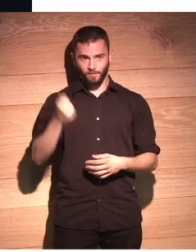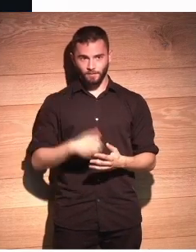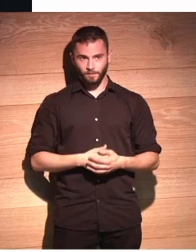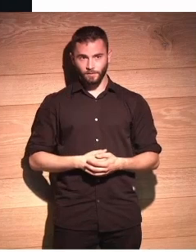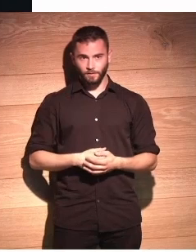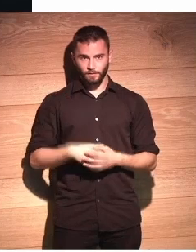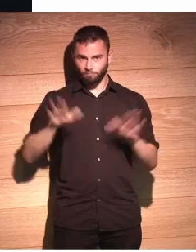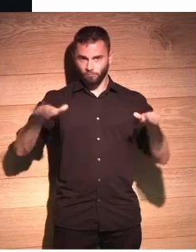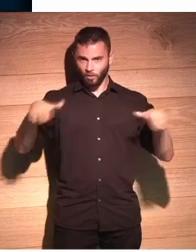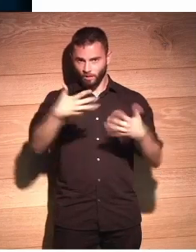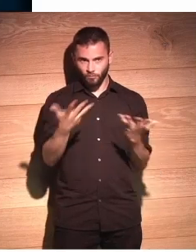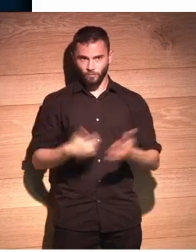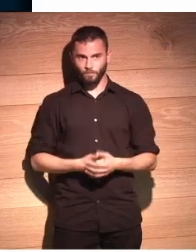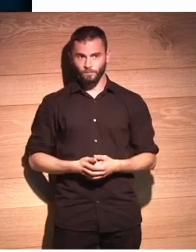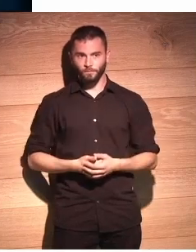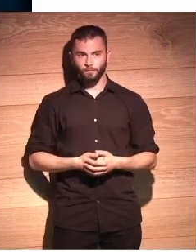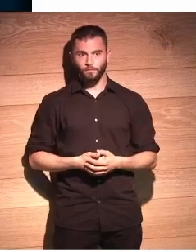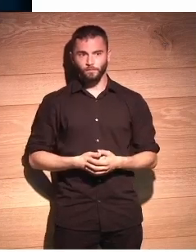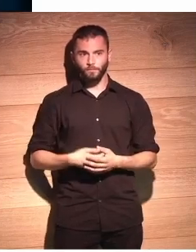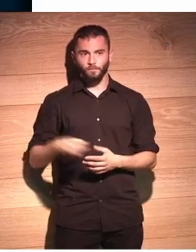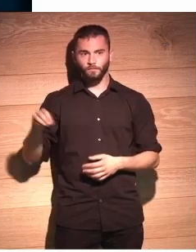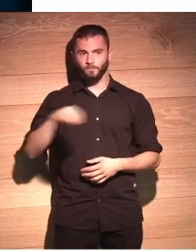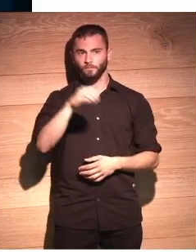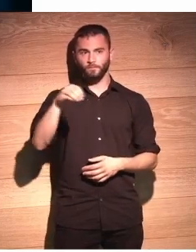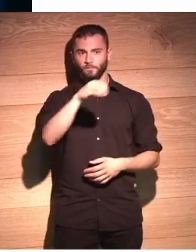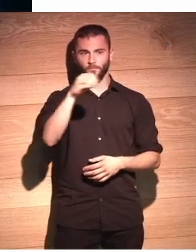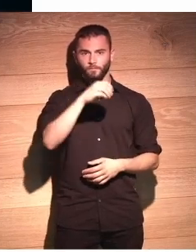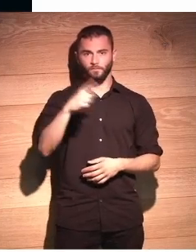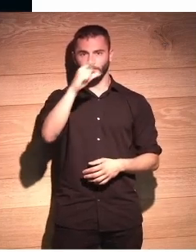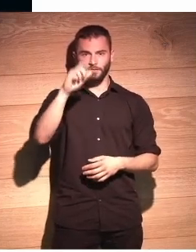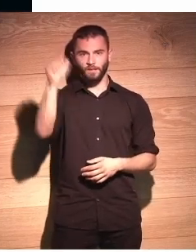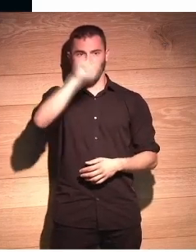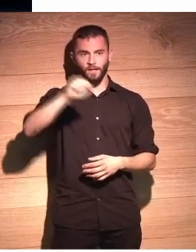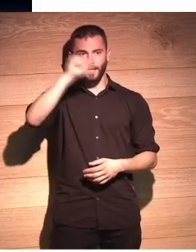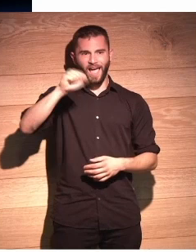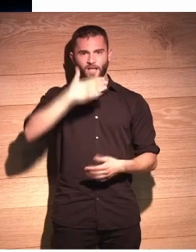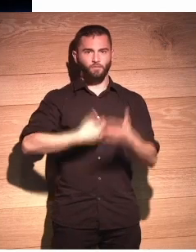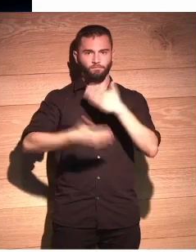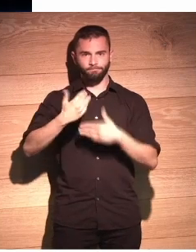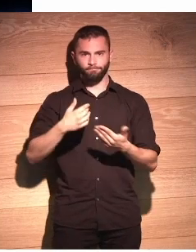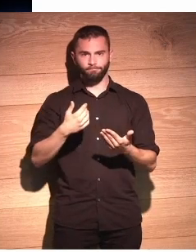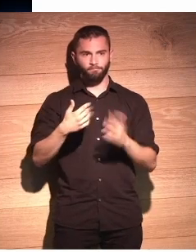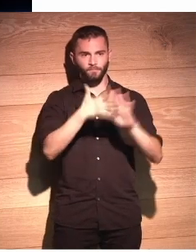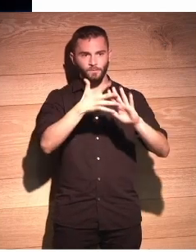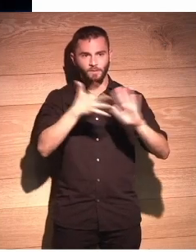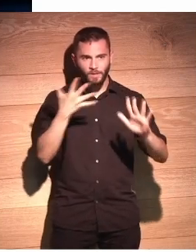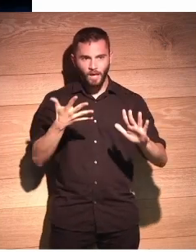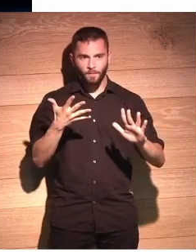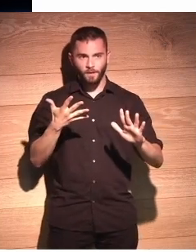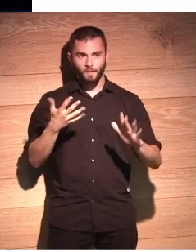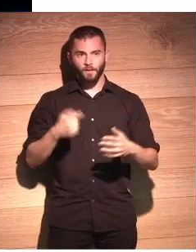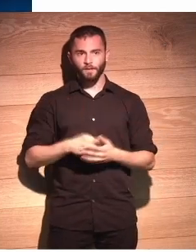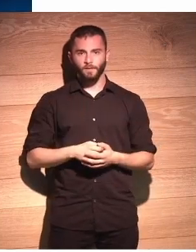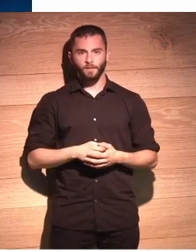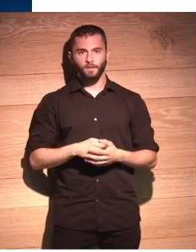itself. Its processor can react 100 times faster than a human. The stochastic motion